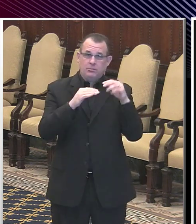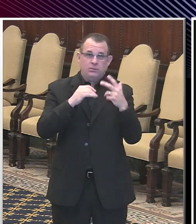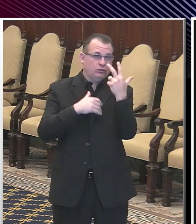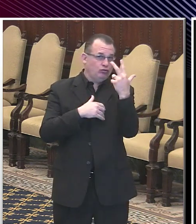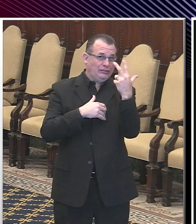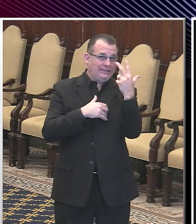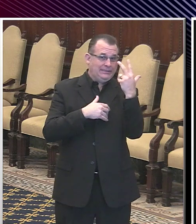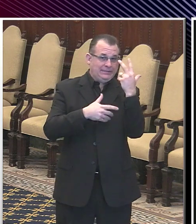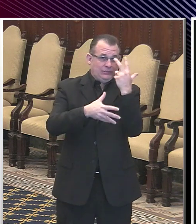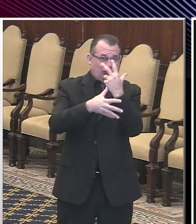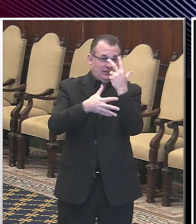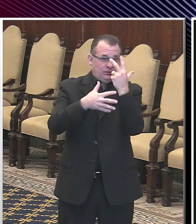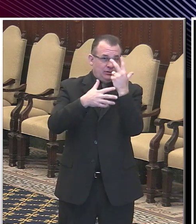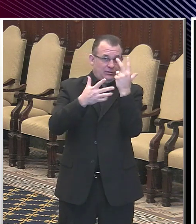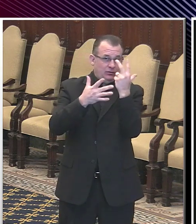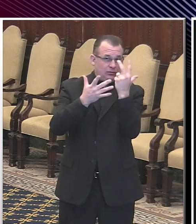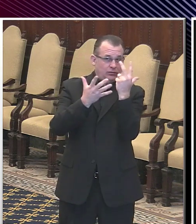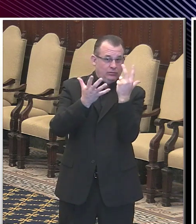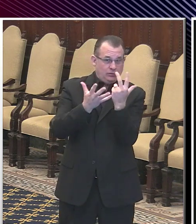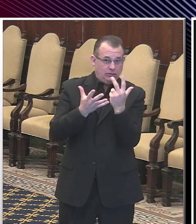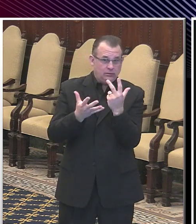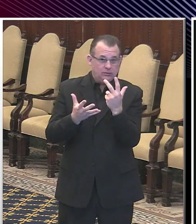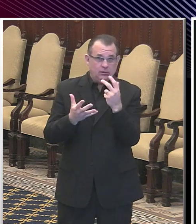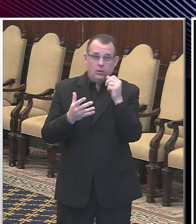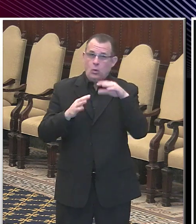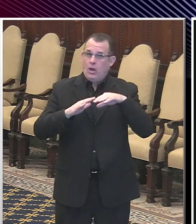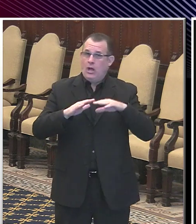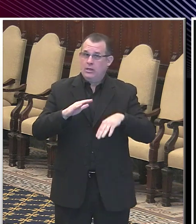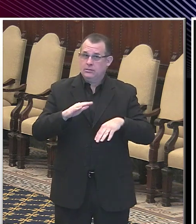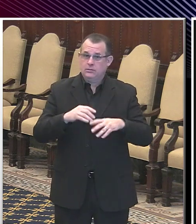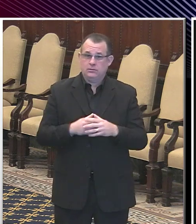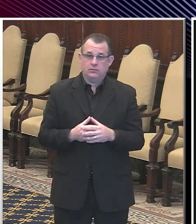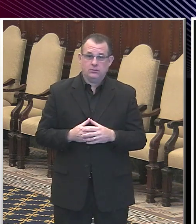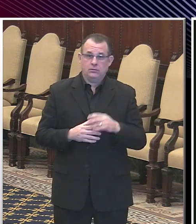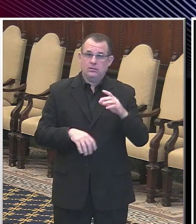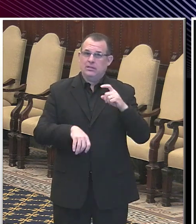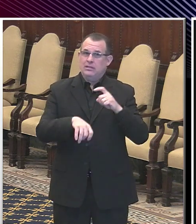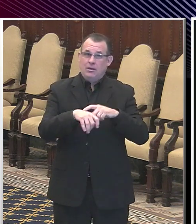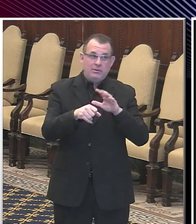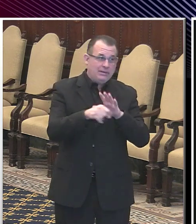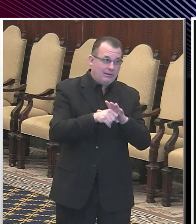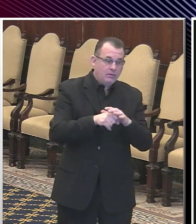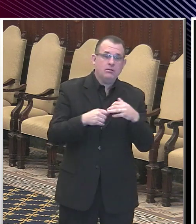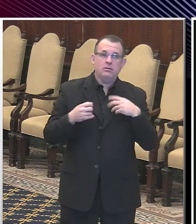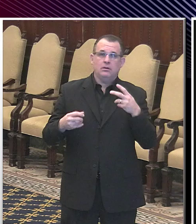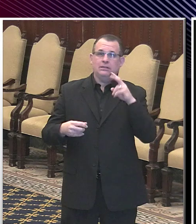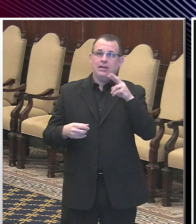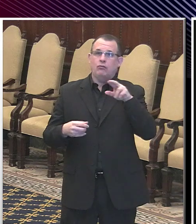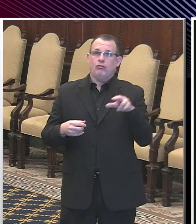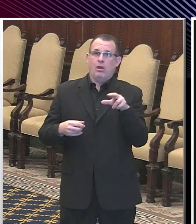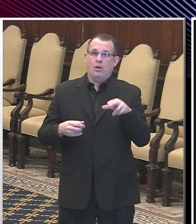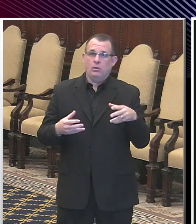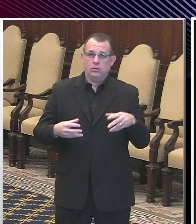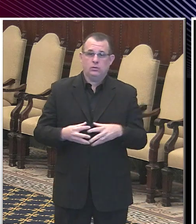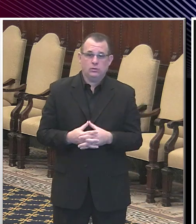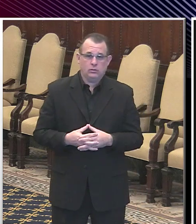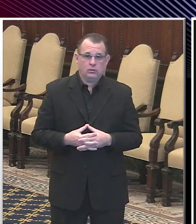to 3 or fewer, and we will do a second round of questions if time permits. For those logged in today,